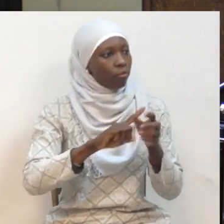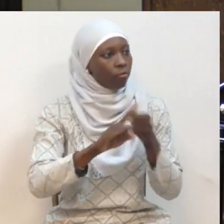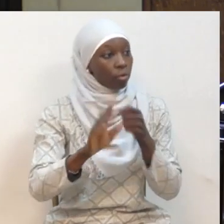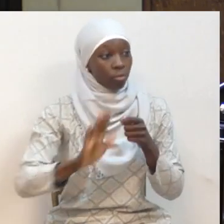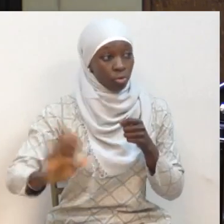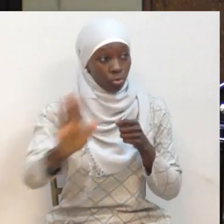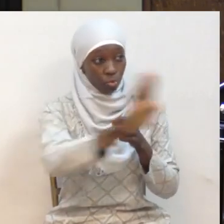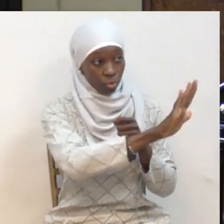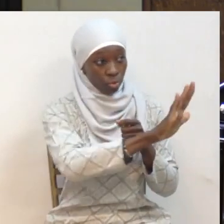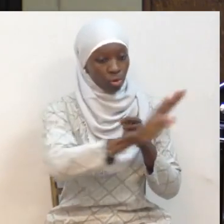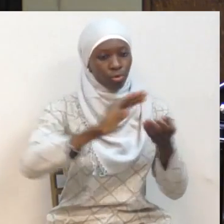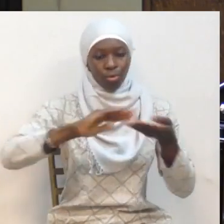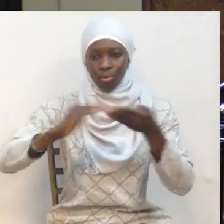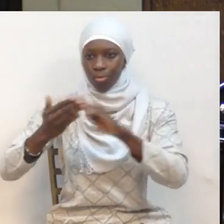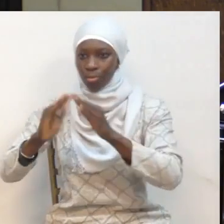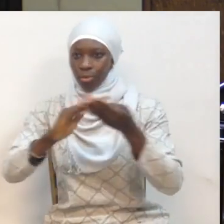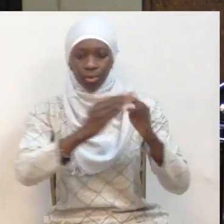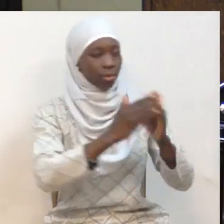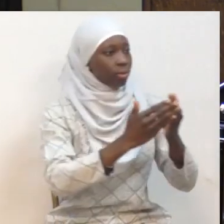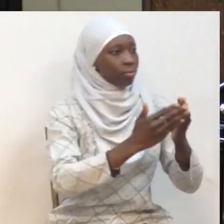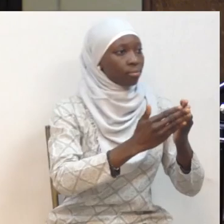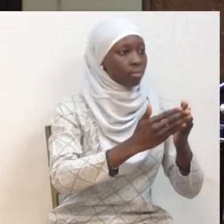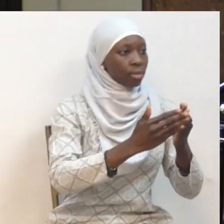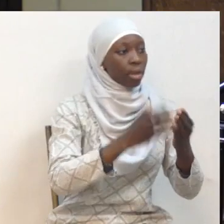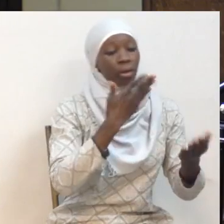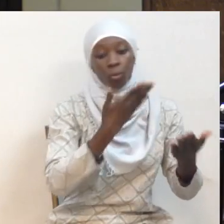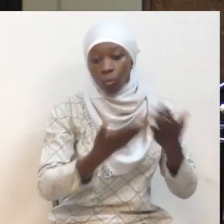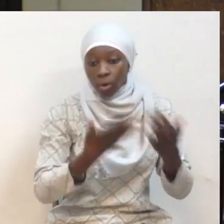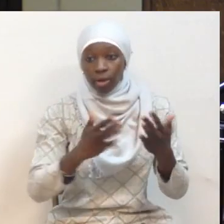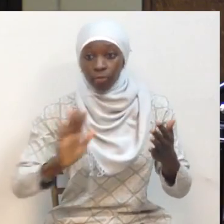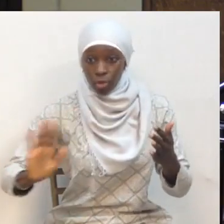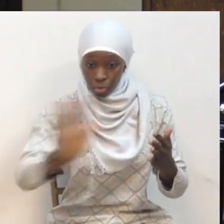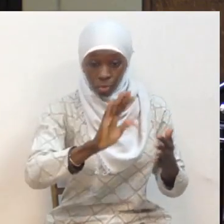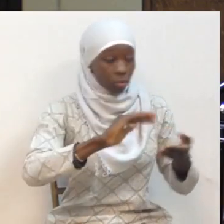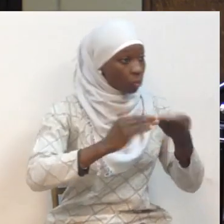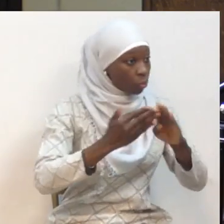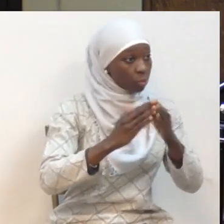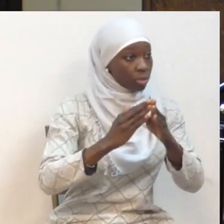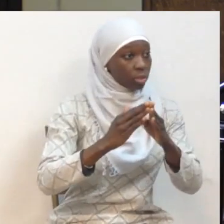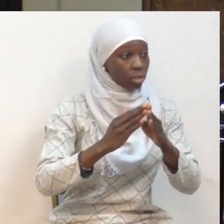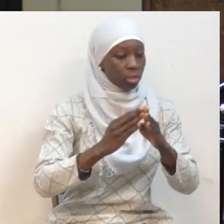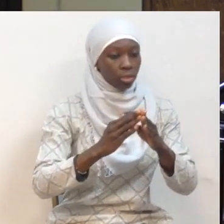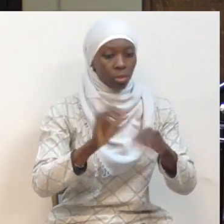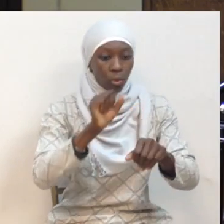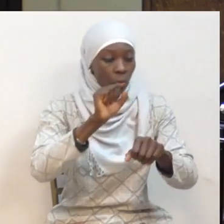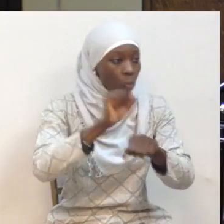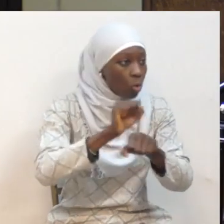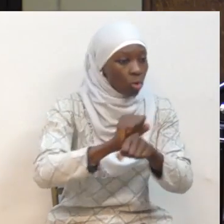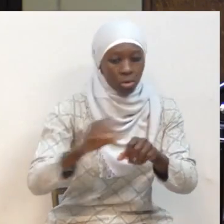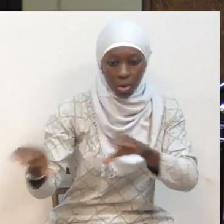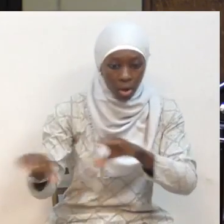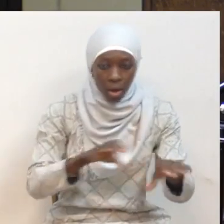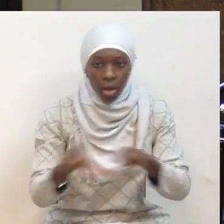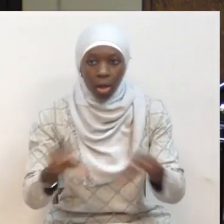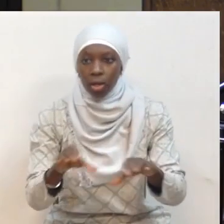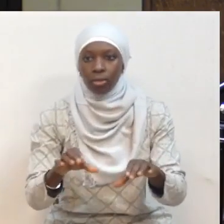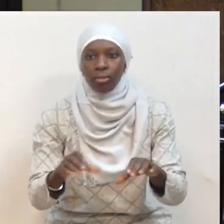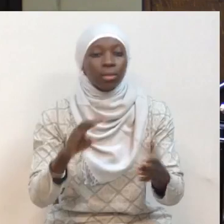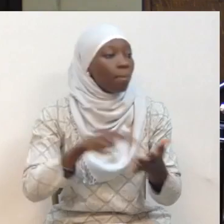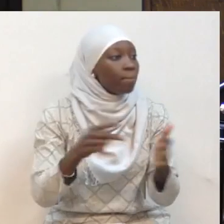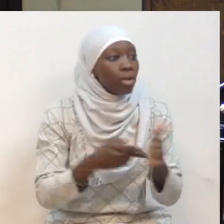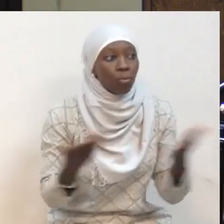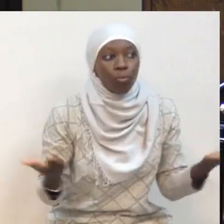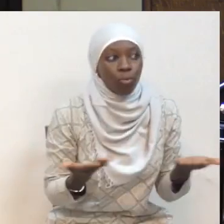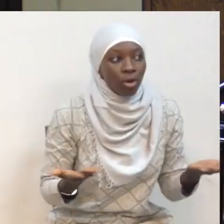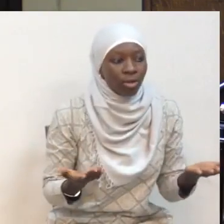that also will filter up into the upper echelon of your leadership. May Allah subhanahu wa ta'ala guide us